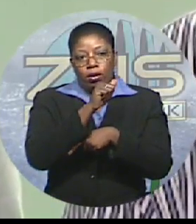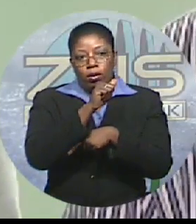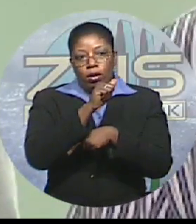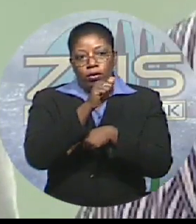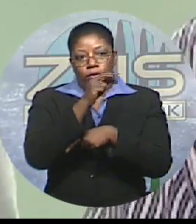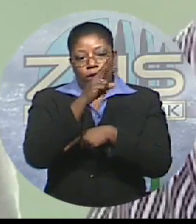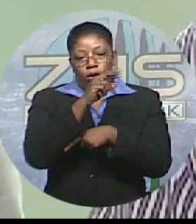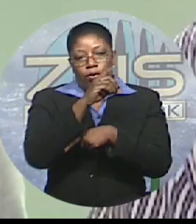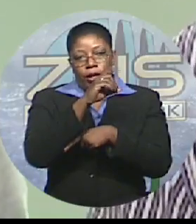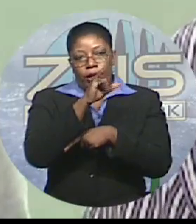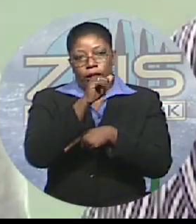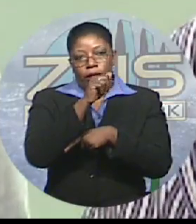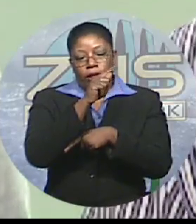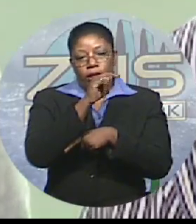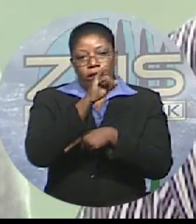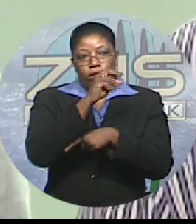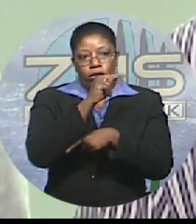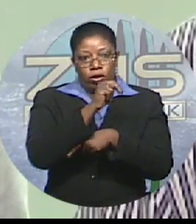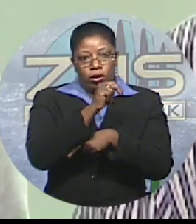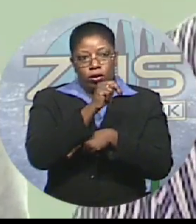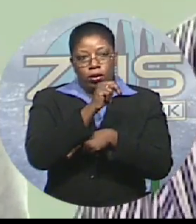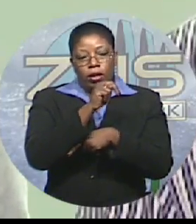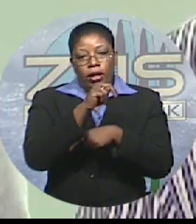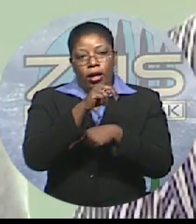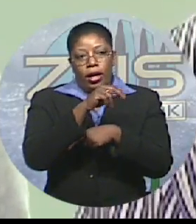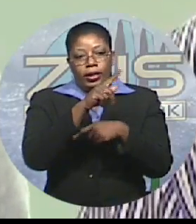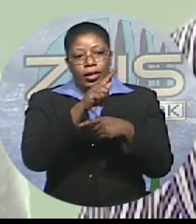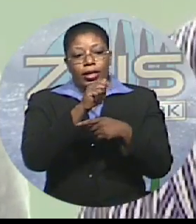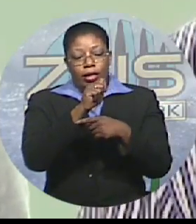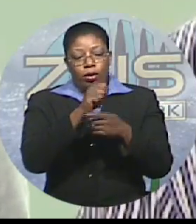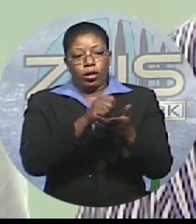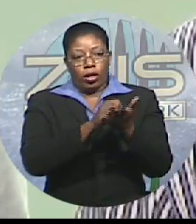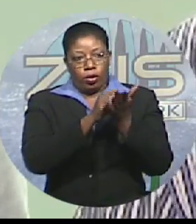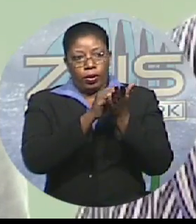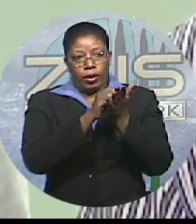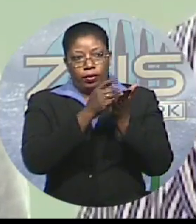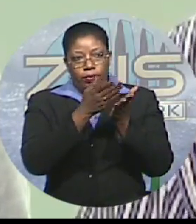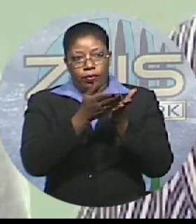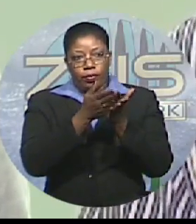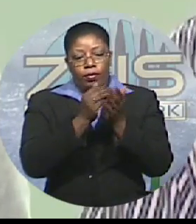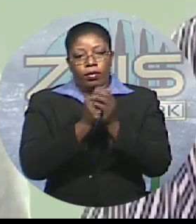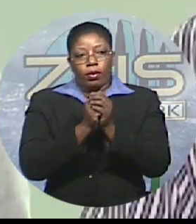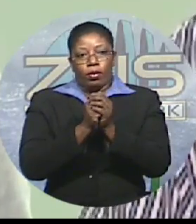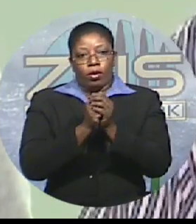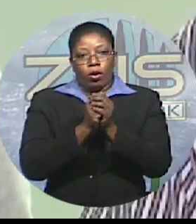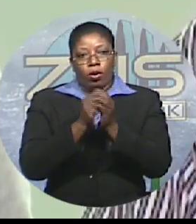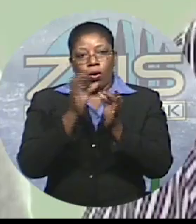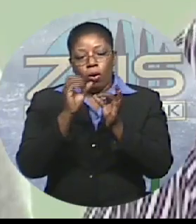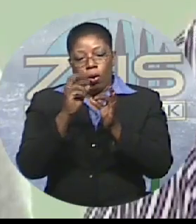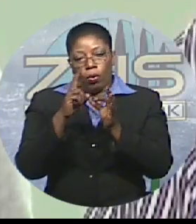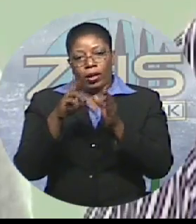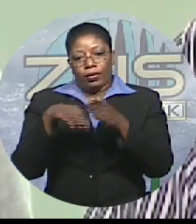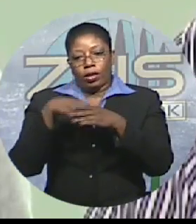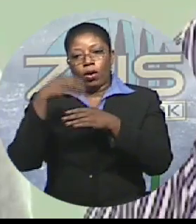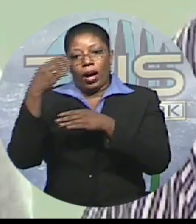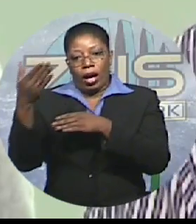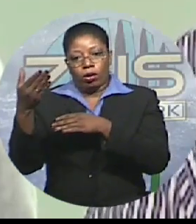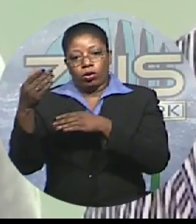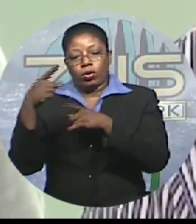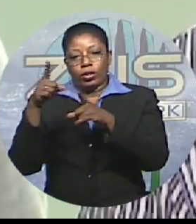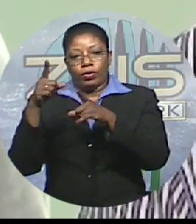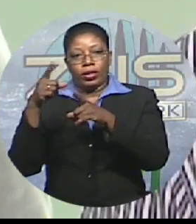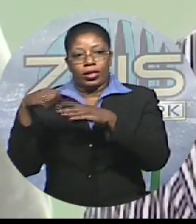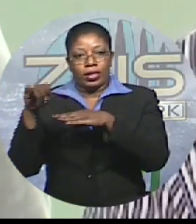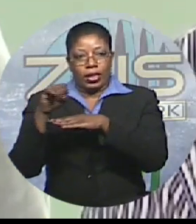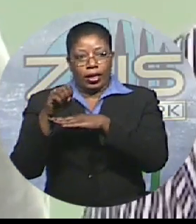only center doing it, and they will come for complex chemotherapy. Otherwise, we will go out to the various states and help